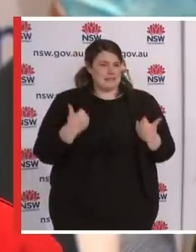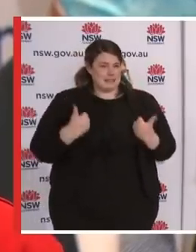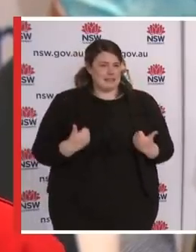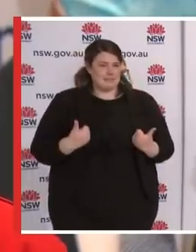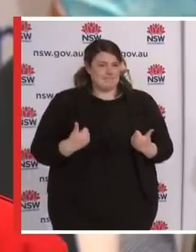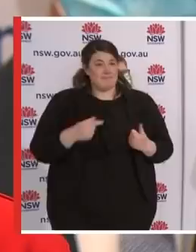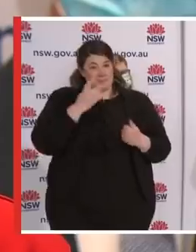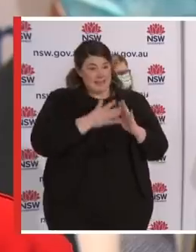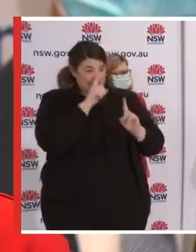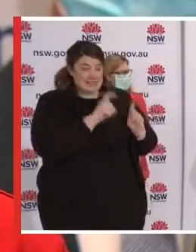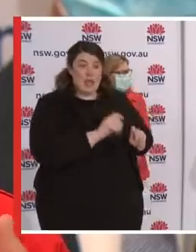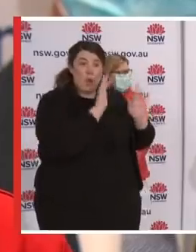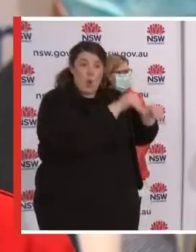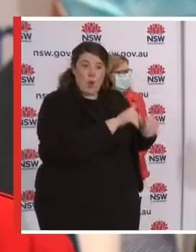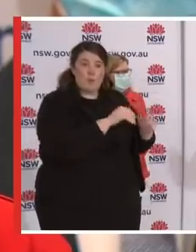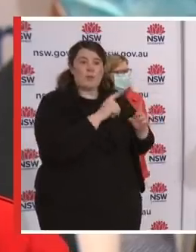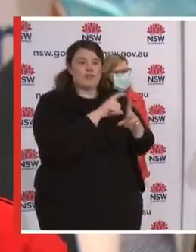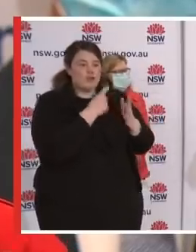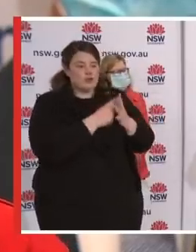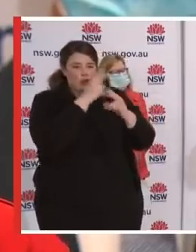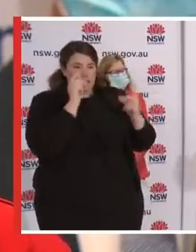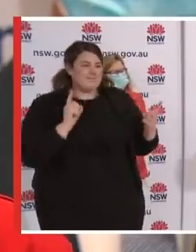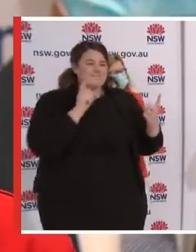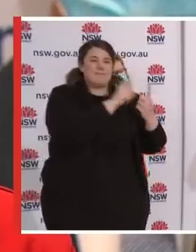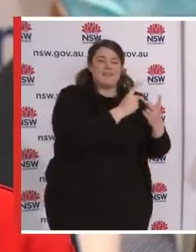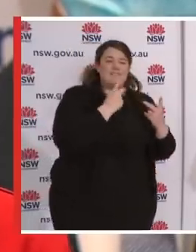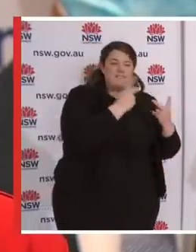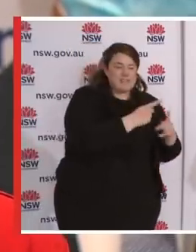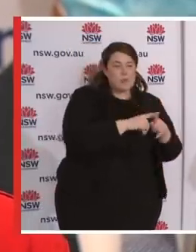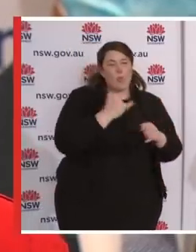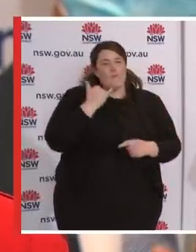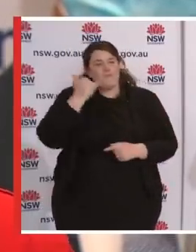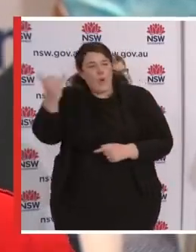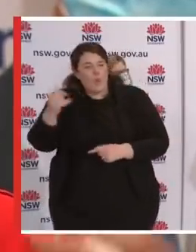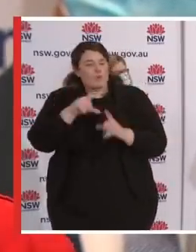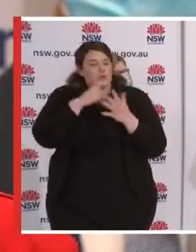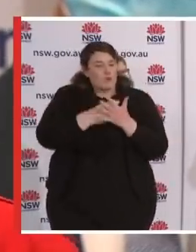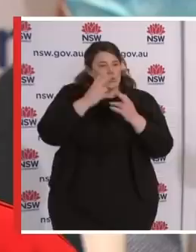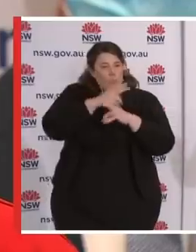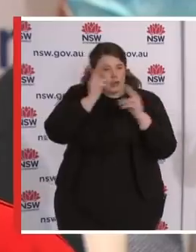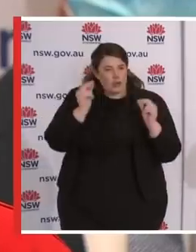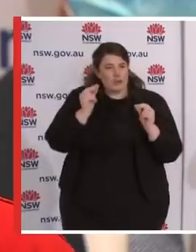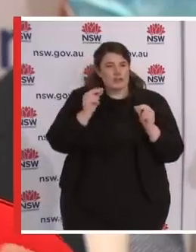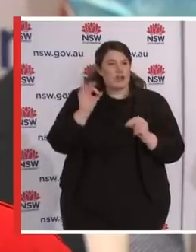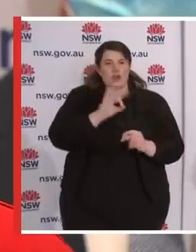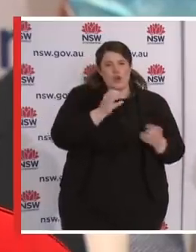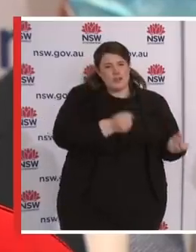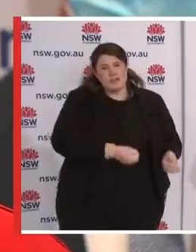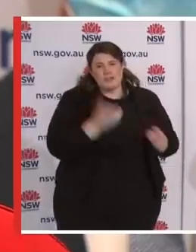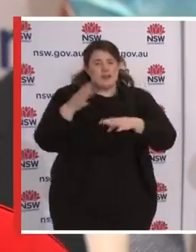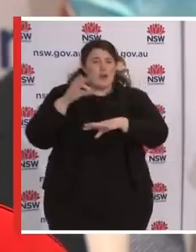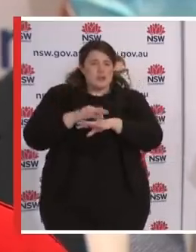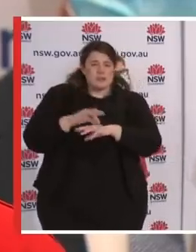can be managed with telehealth and so on, rather than burdening the hospitals,